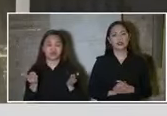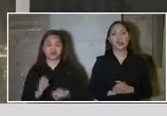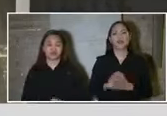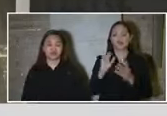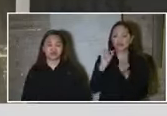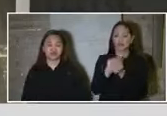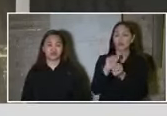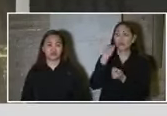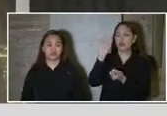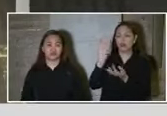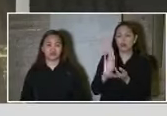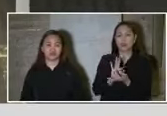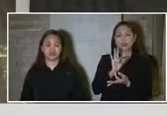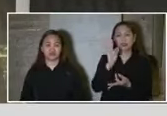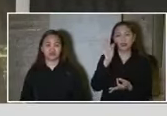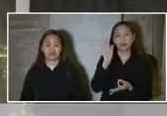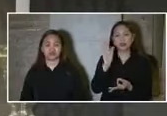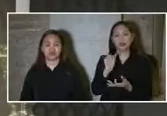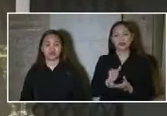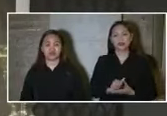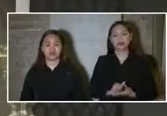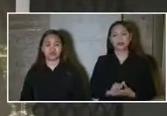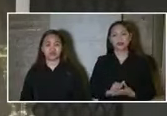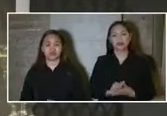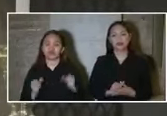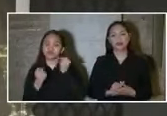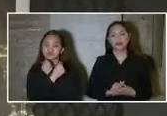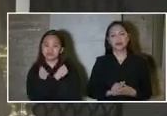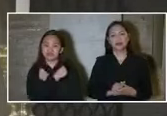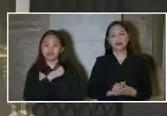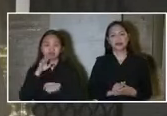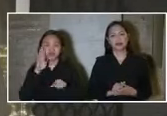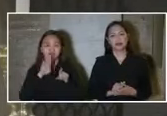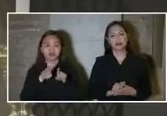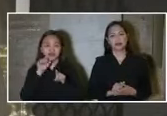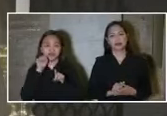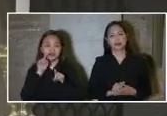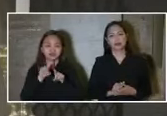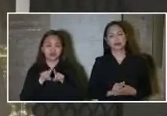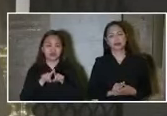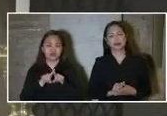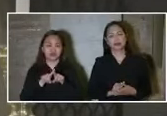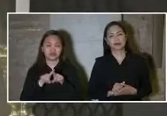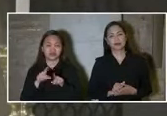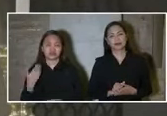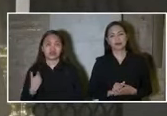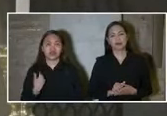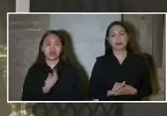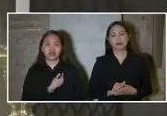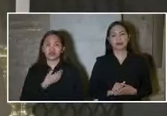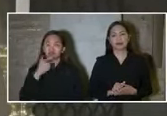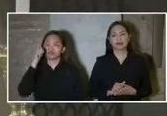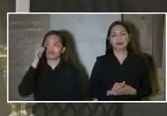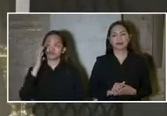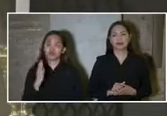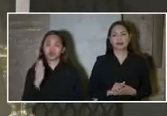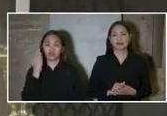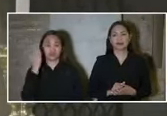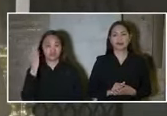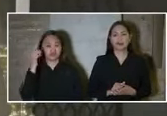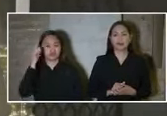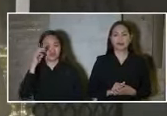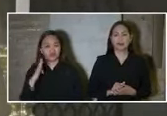with your spirit. My dear brothers and sisters, our God is a